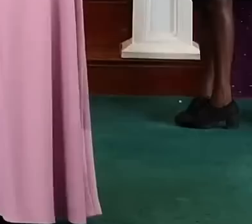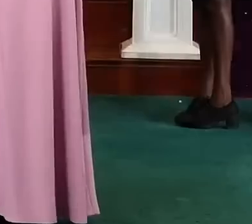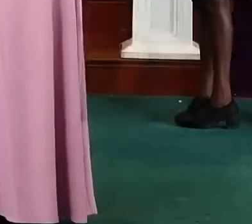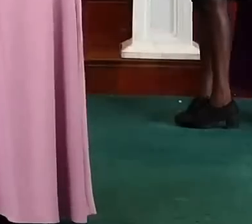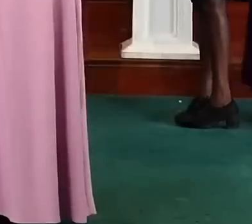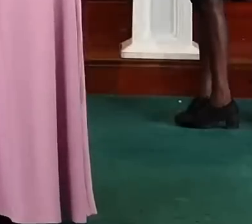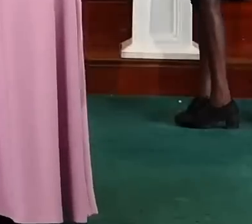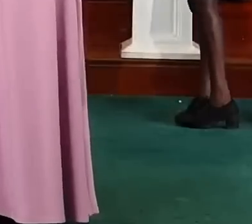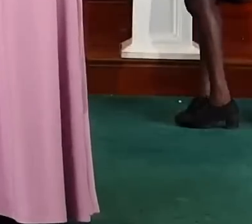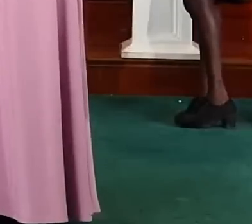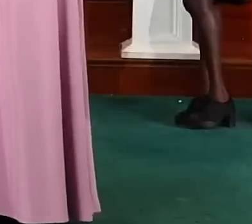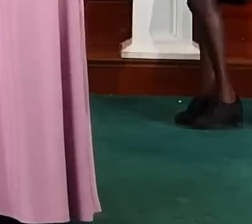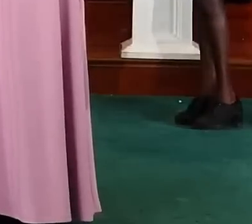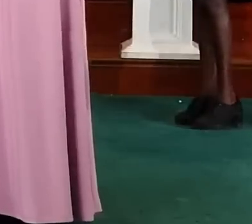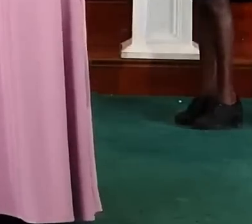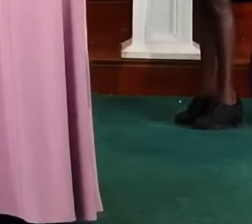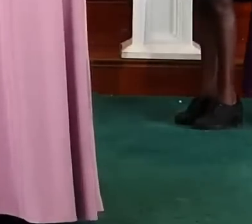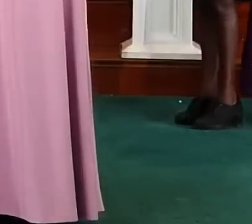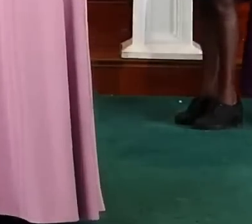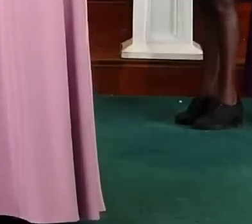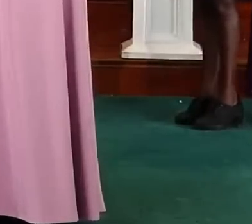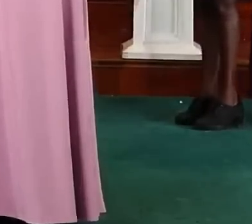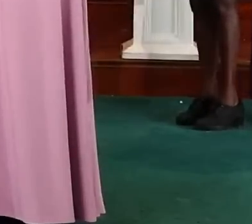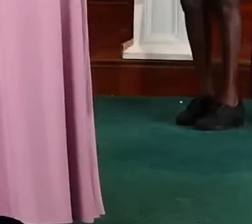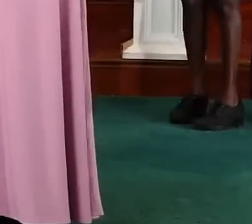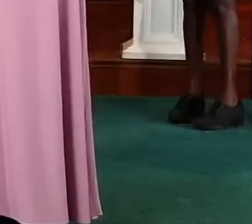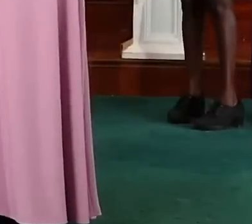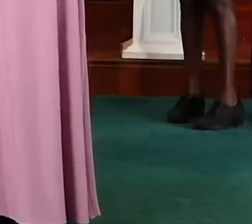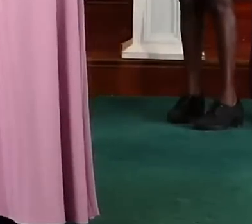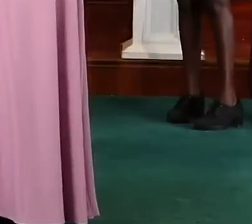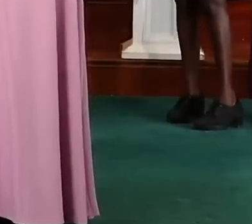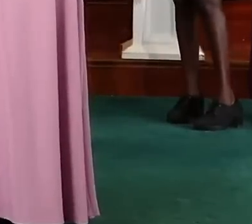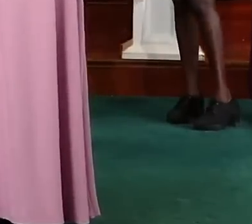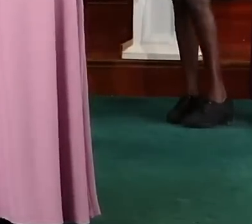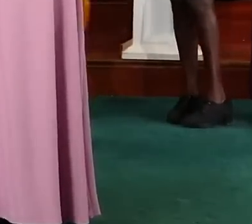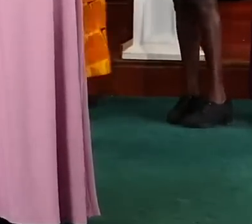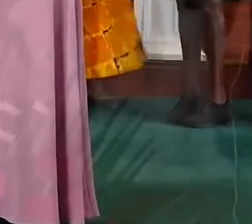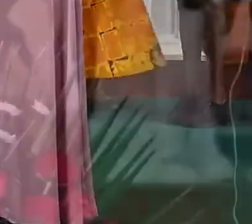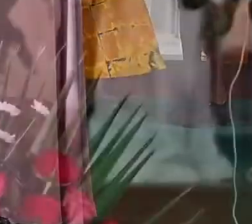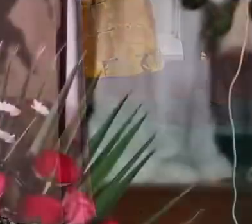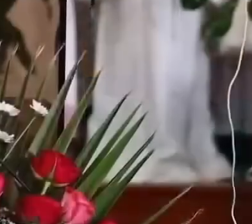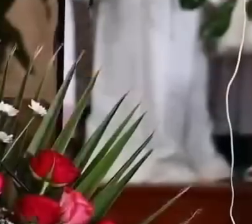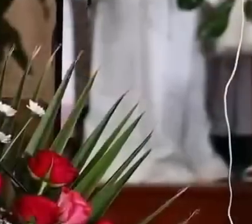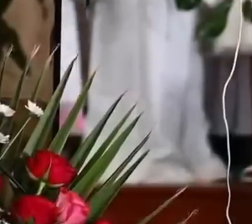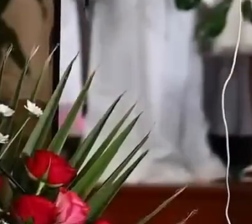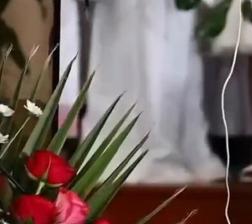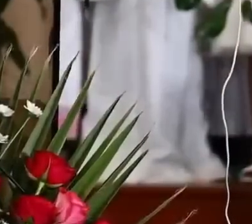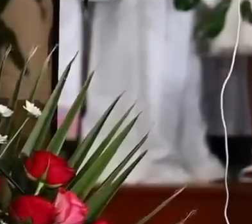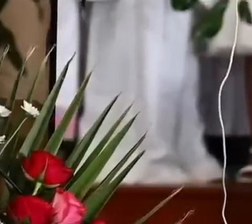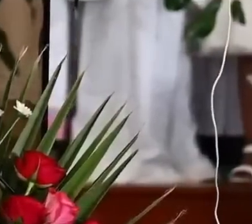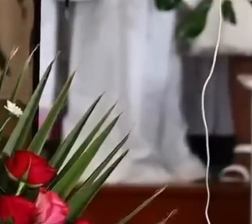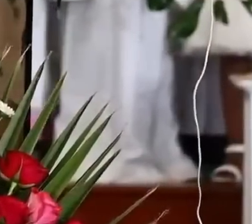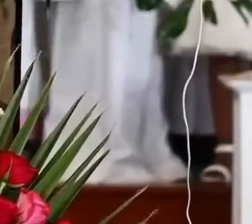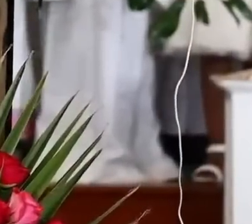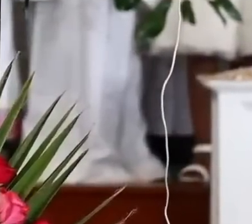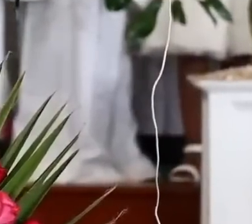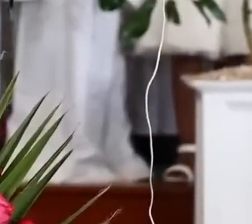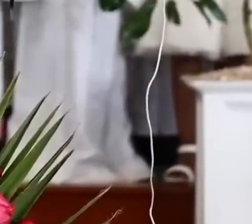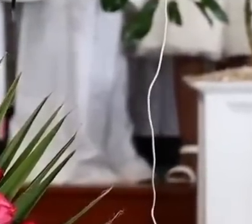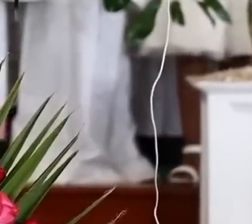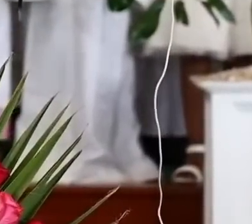risk, not taking any risk. Come, is there another? Come, come, God bless you,